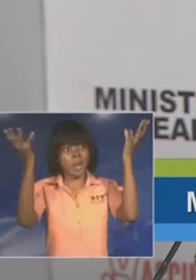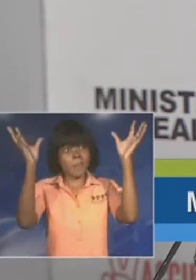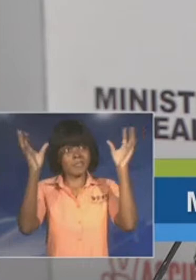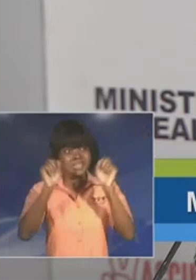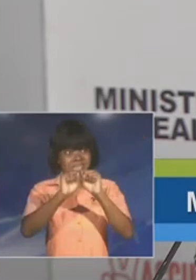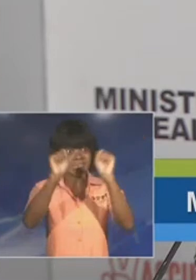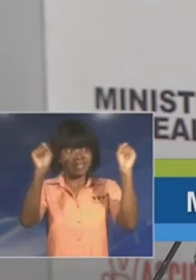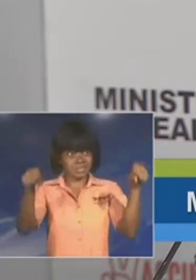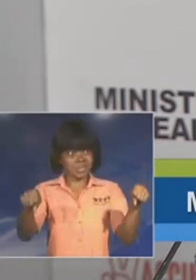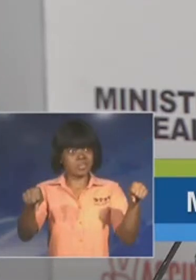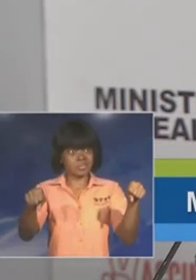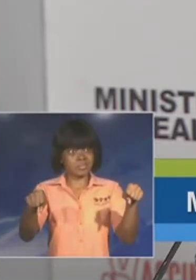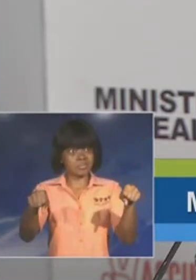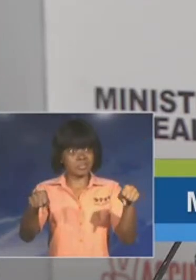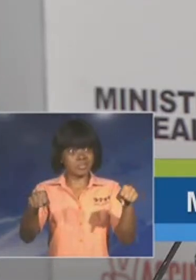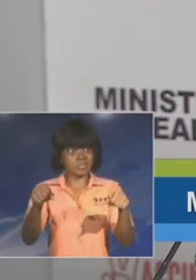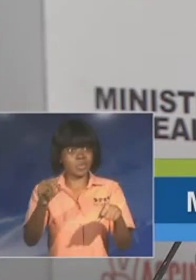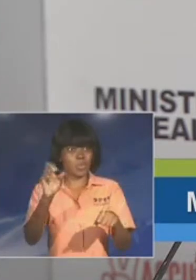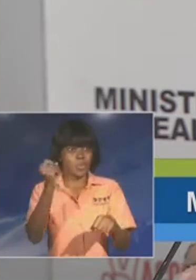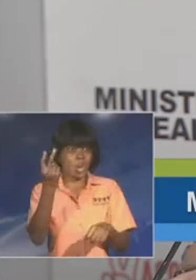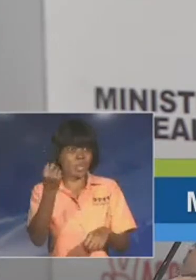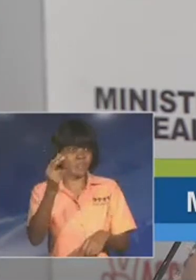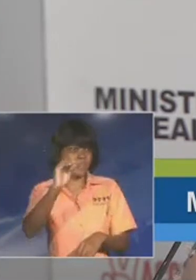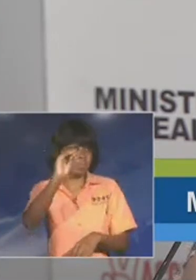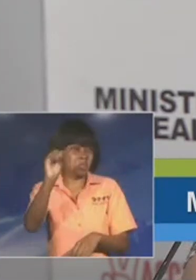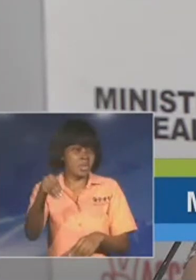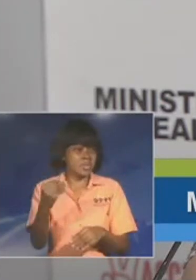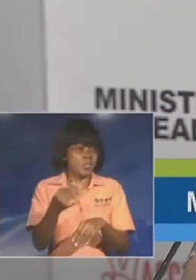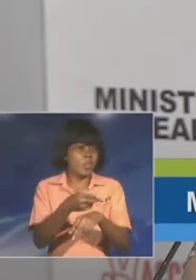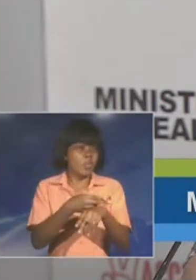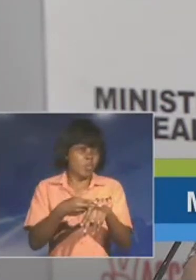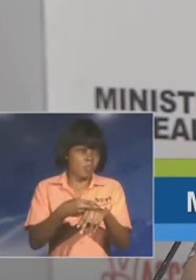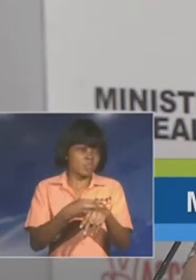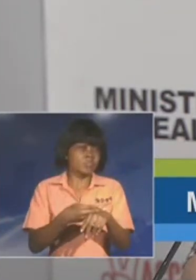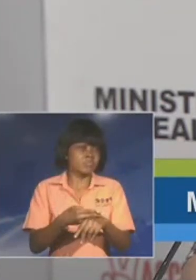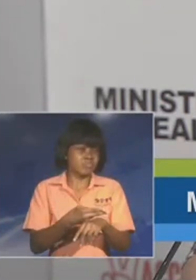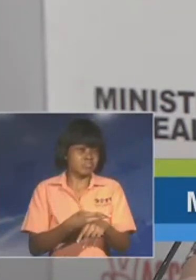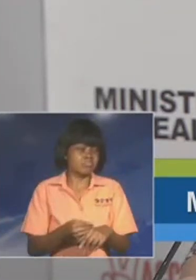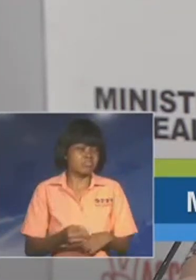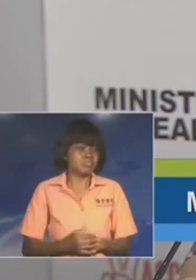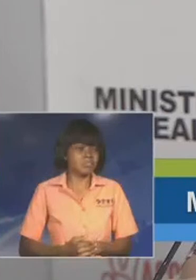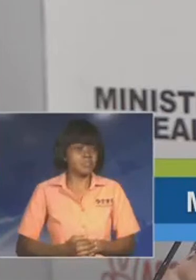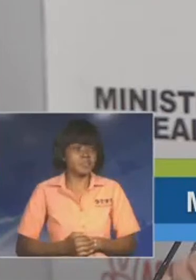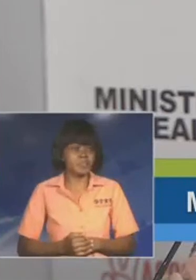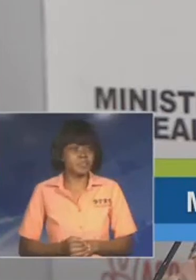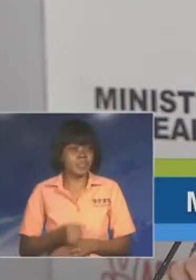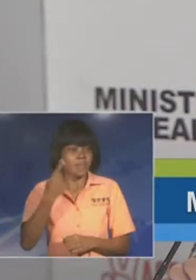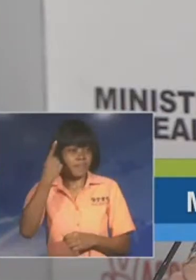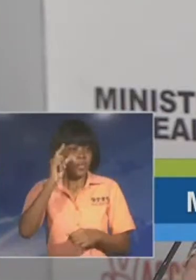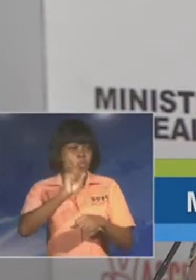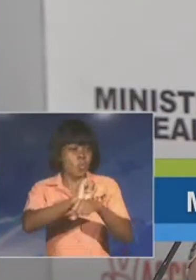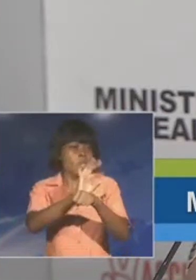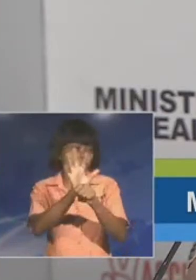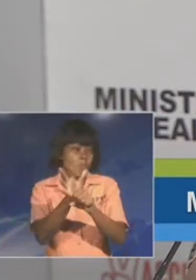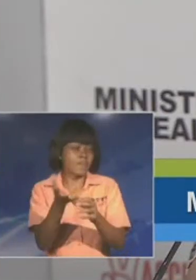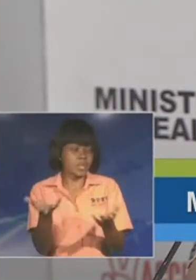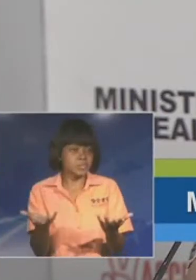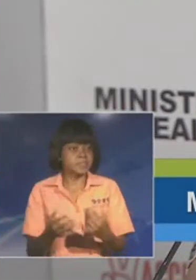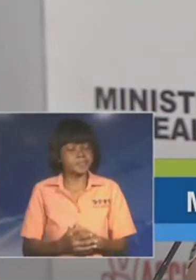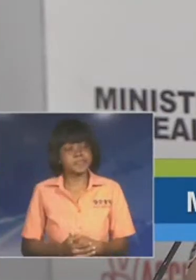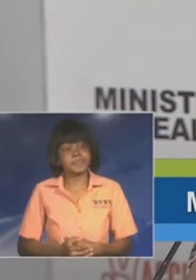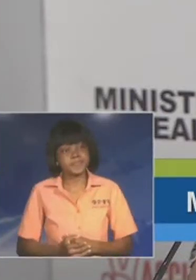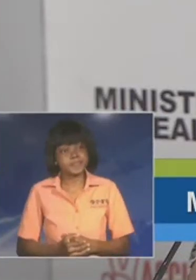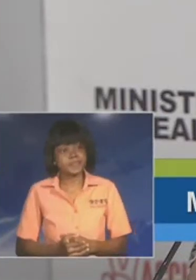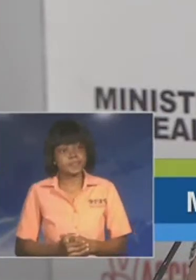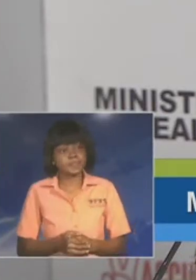about 12% being used for the COVID-19 patients. Again, a slight increase noted over the